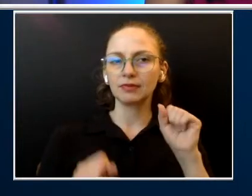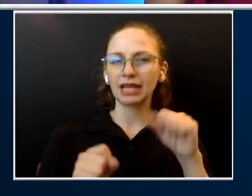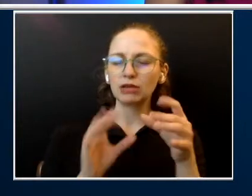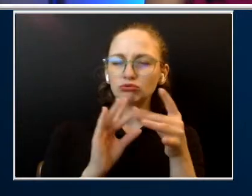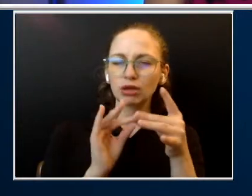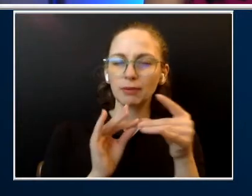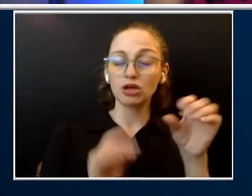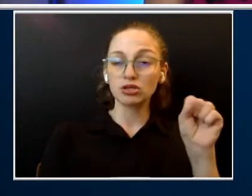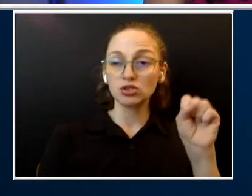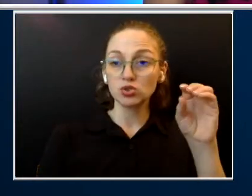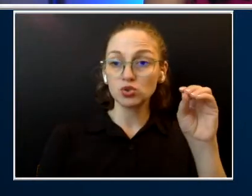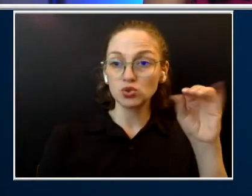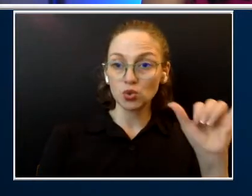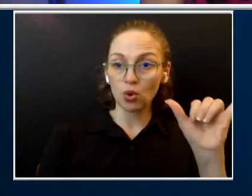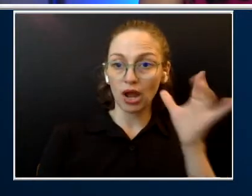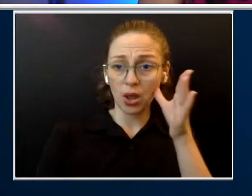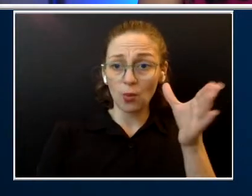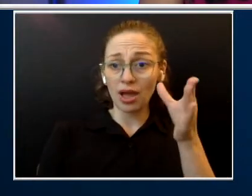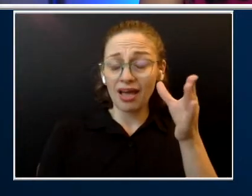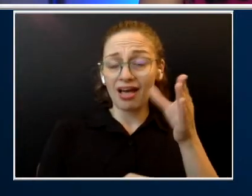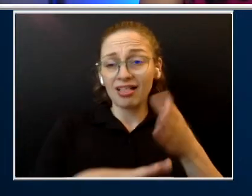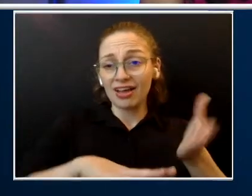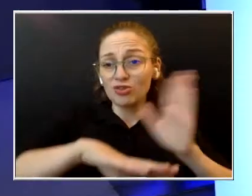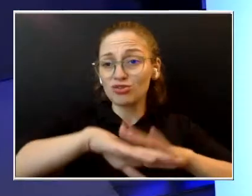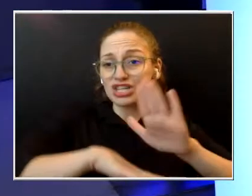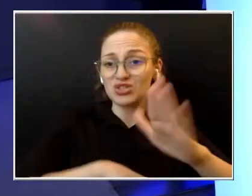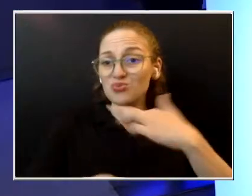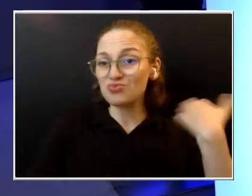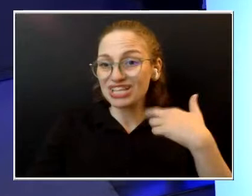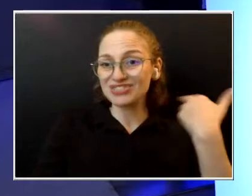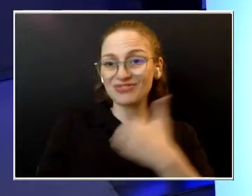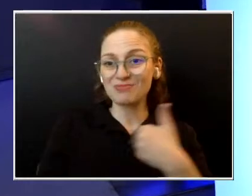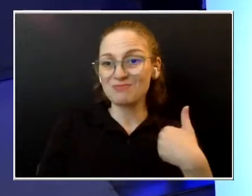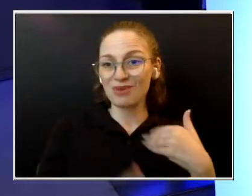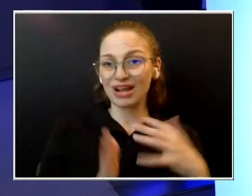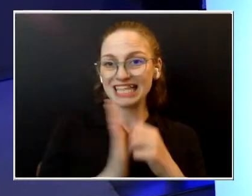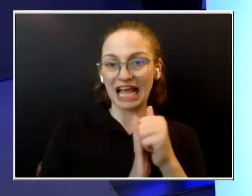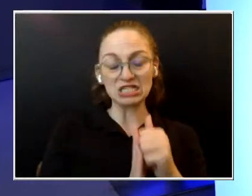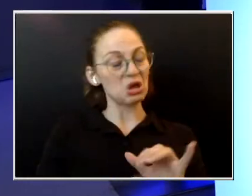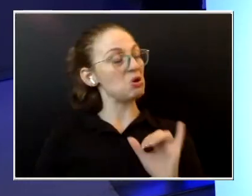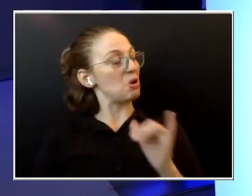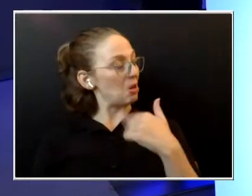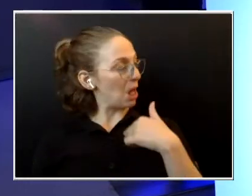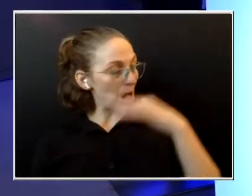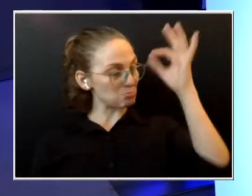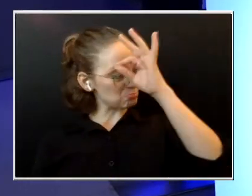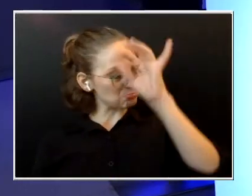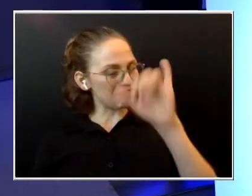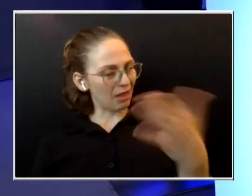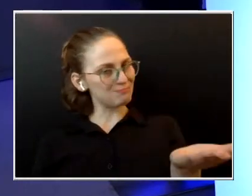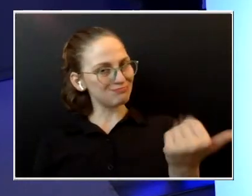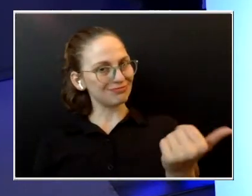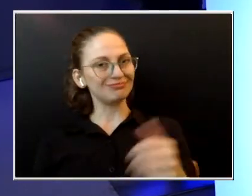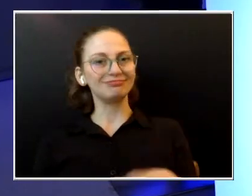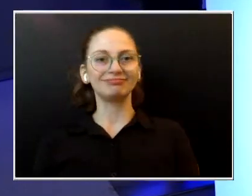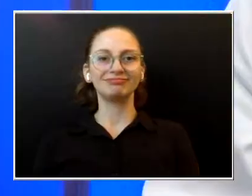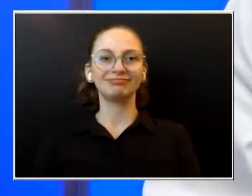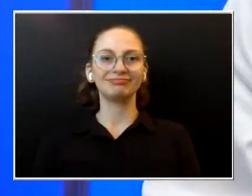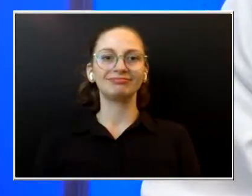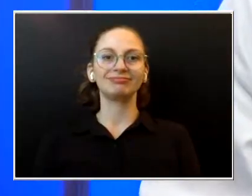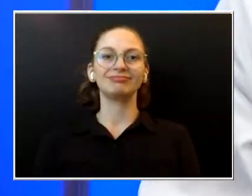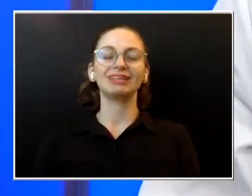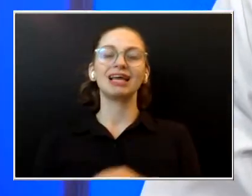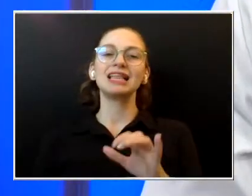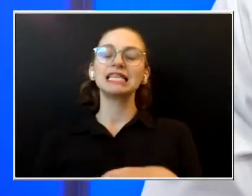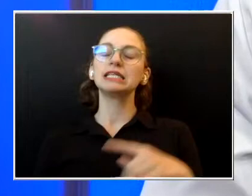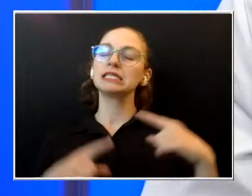of breast cancer. Ooh, soy. Okay, I didn't know about that one. Let's go. So that's an extremely complicated question, and I think you'll